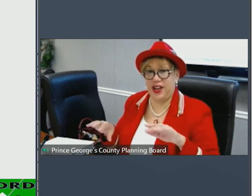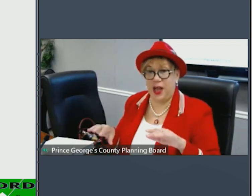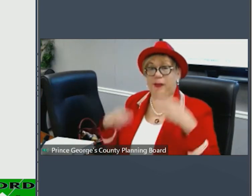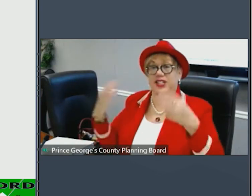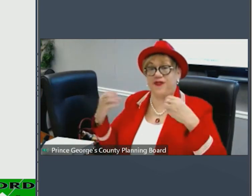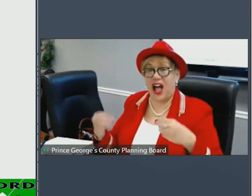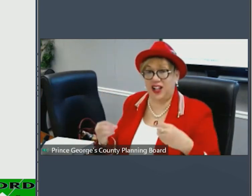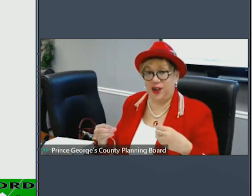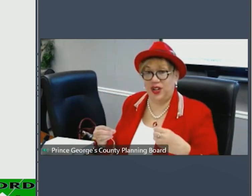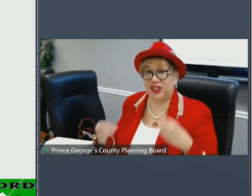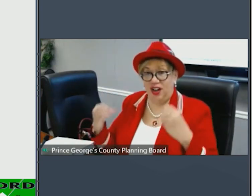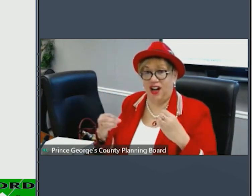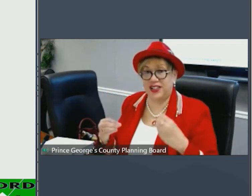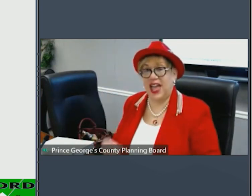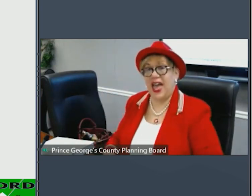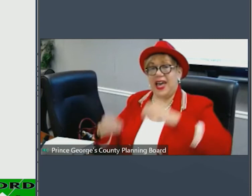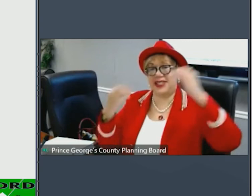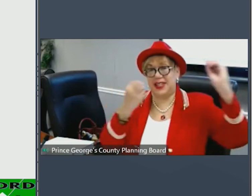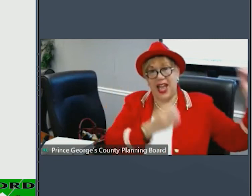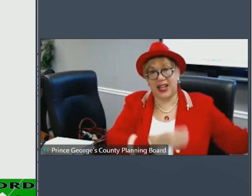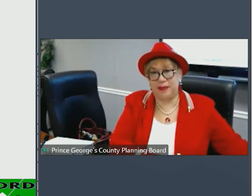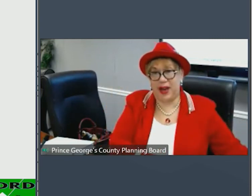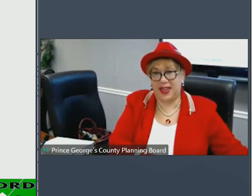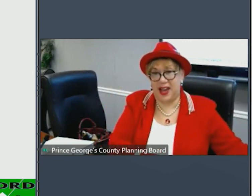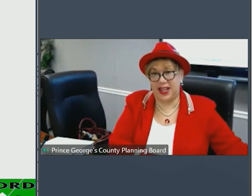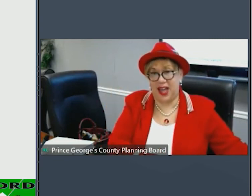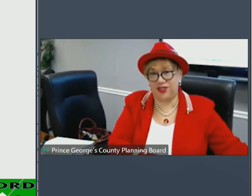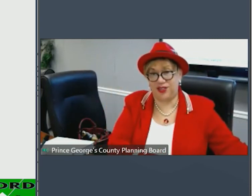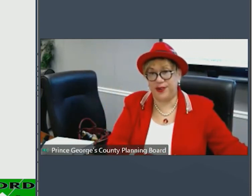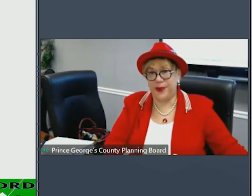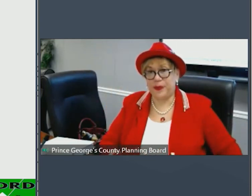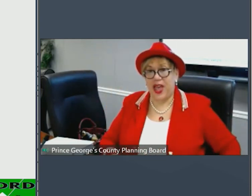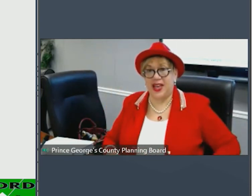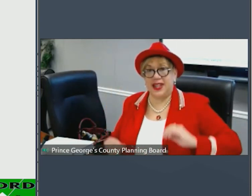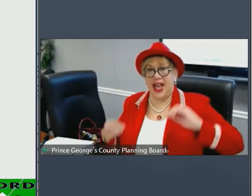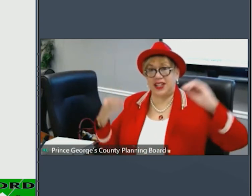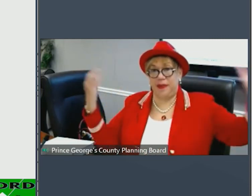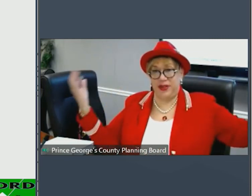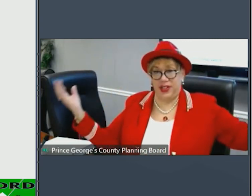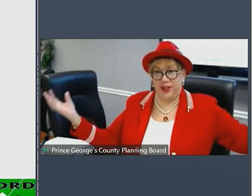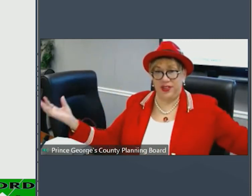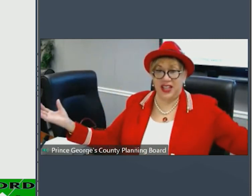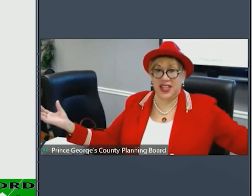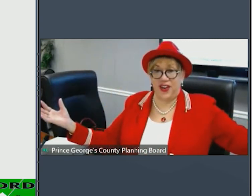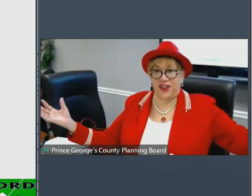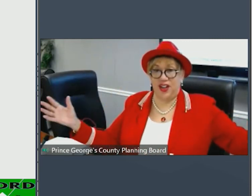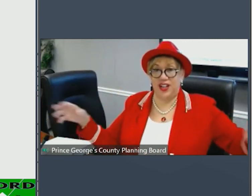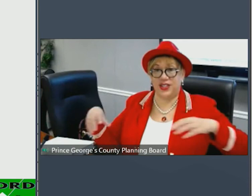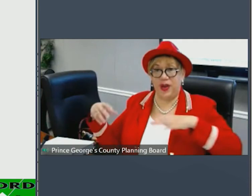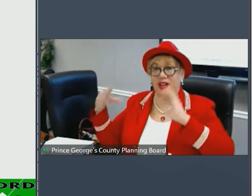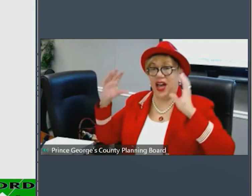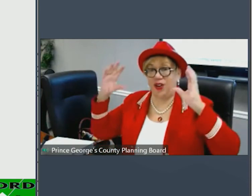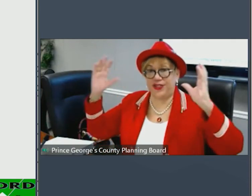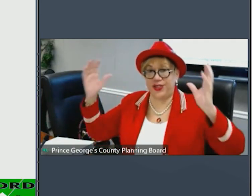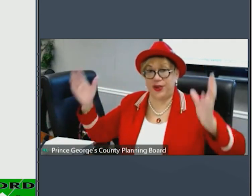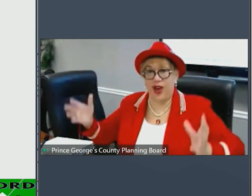board must follow the laws as enacted by the county council, as enacted, you know, any state and federal laws as